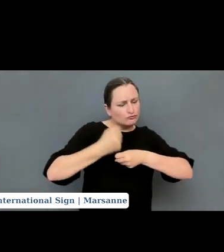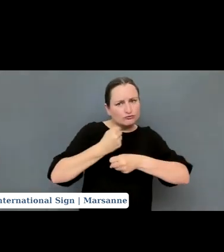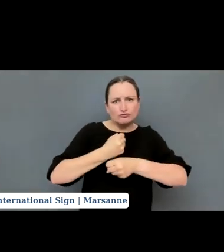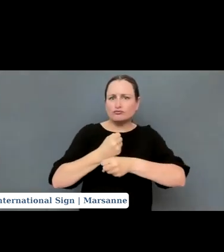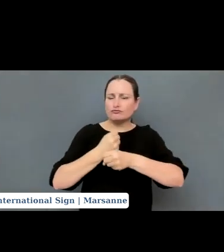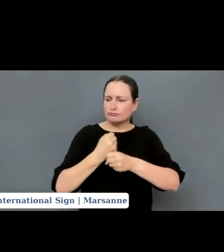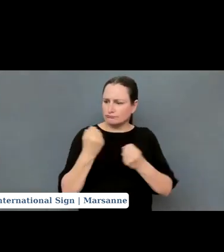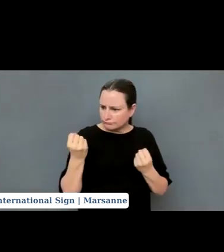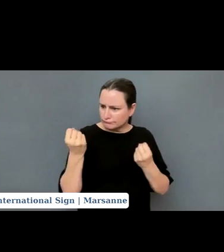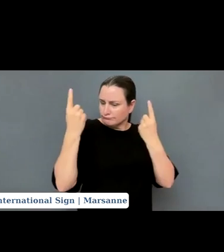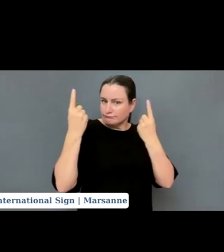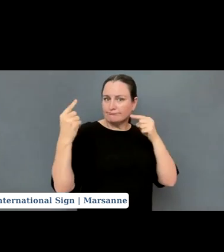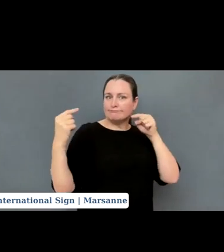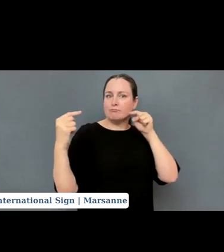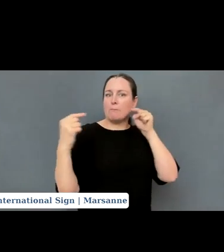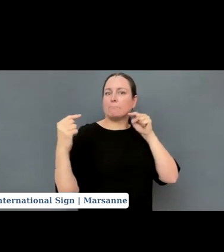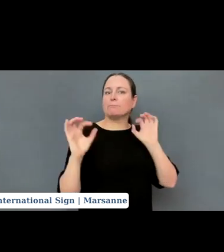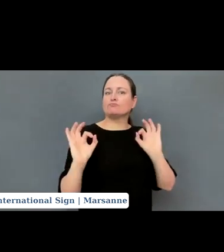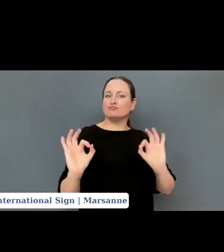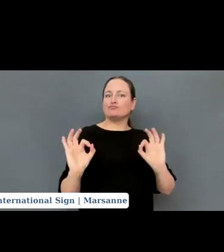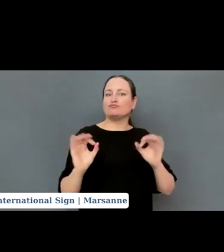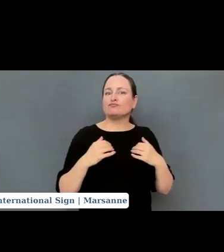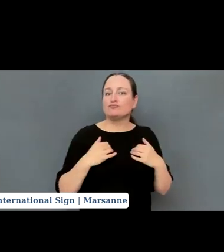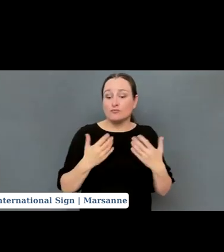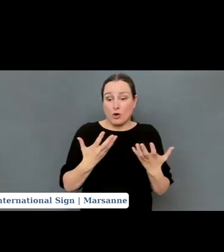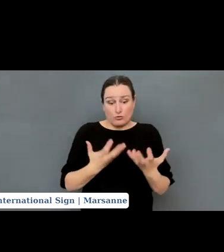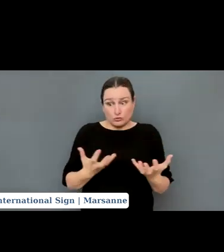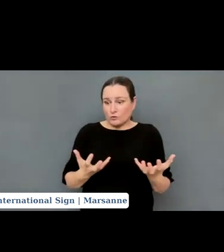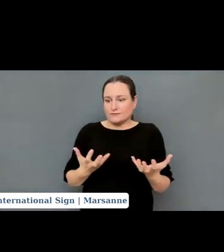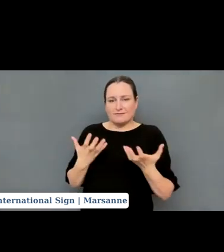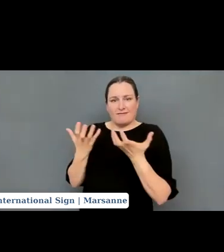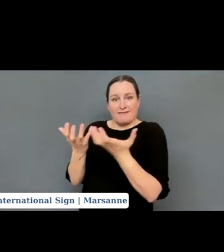clear perception of the resources that have been received